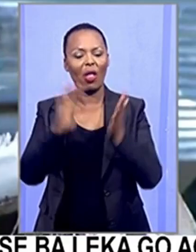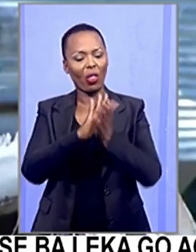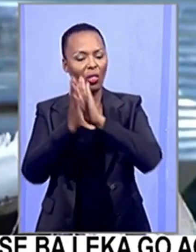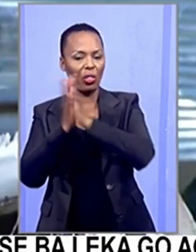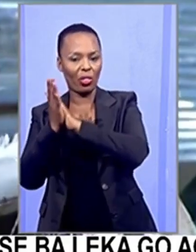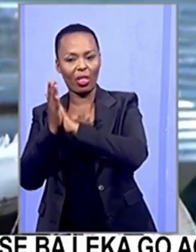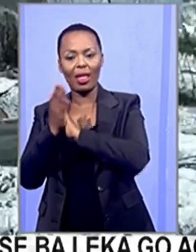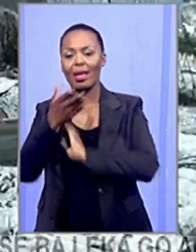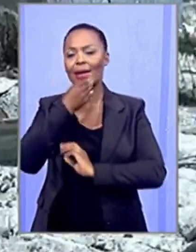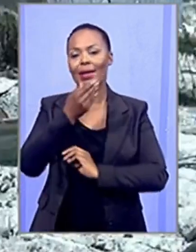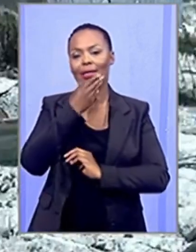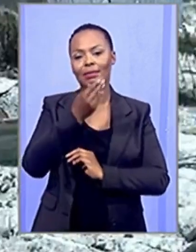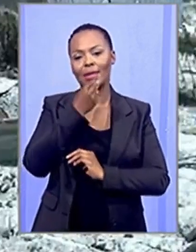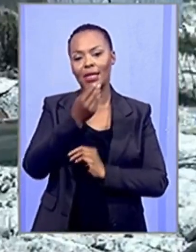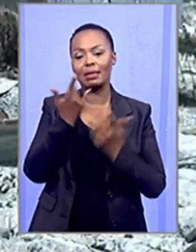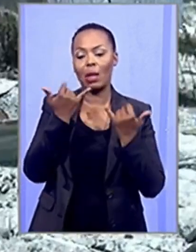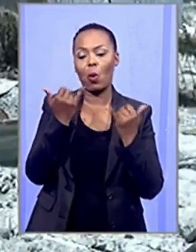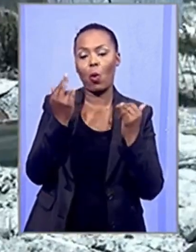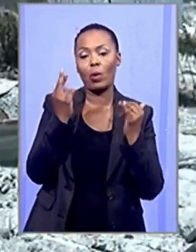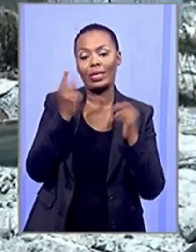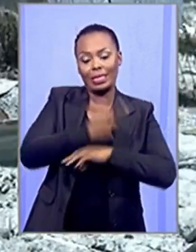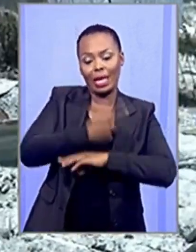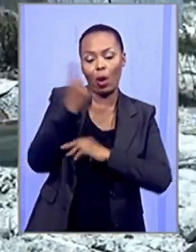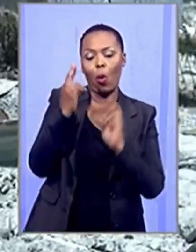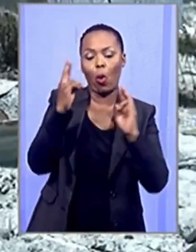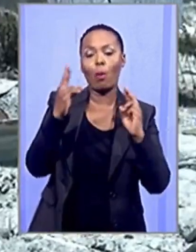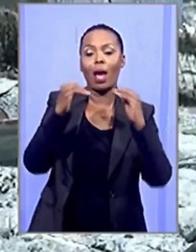letšatši la Keresemose ba beile tshepo ya gore matlo a